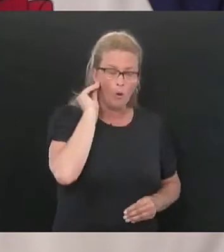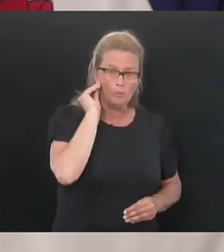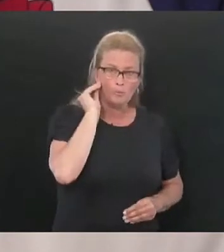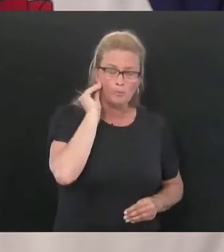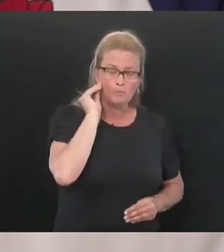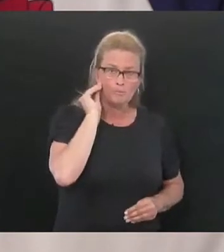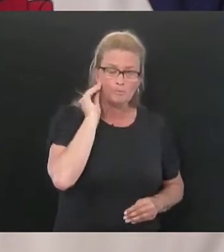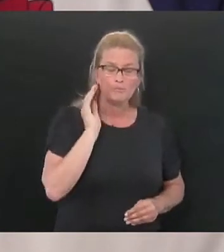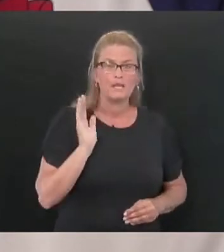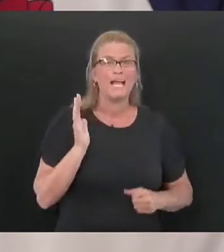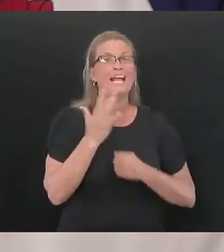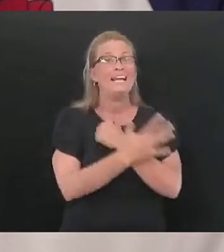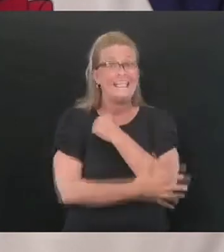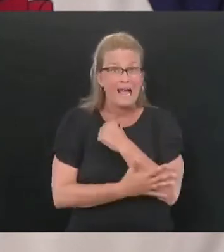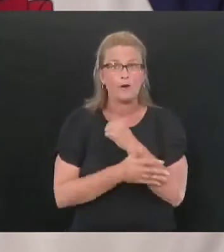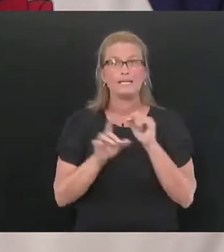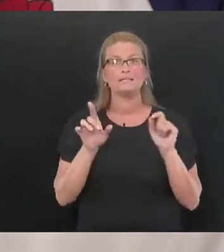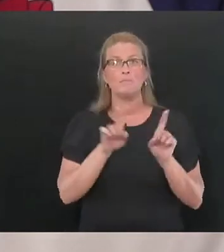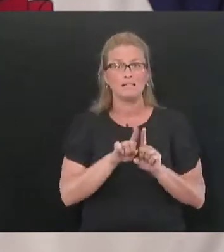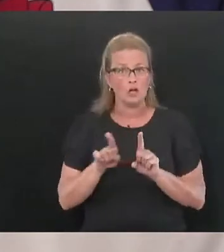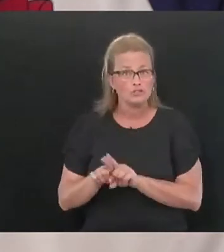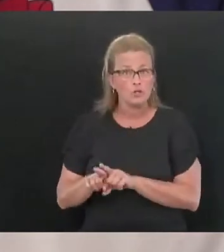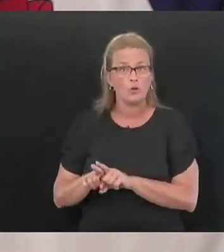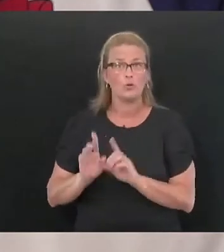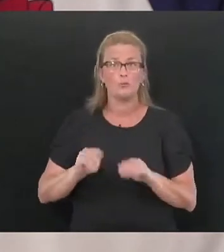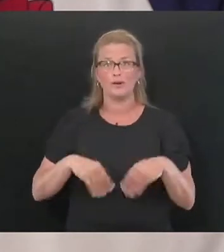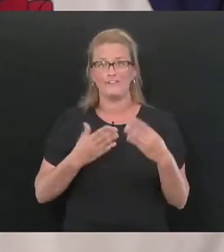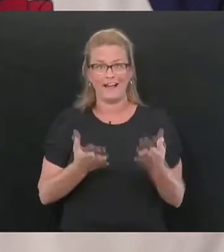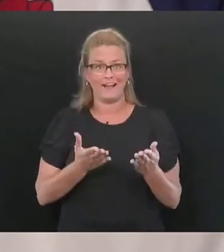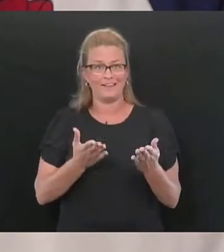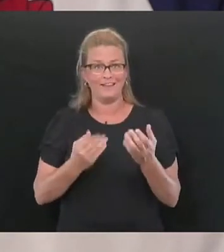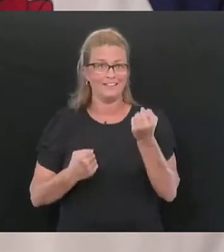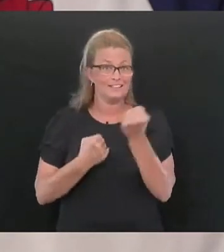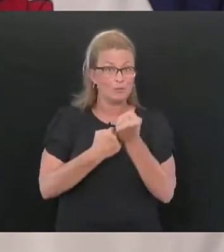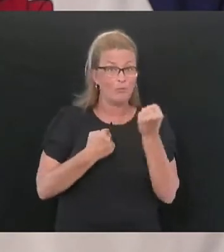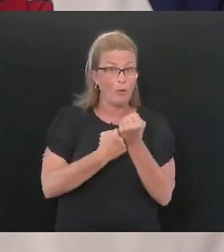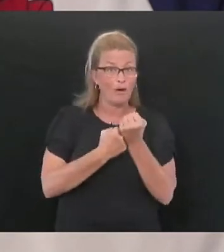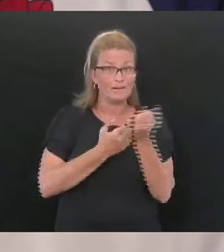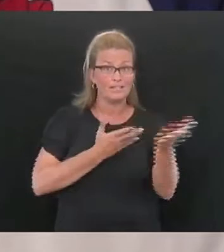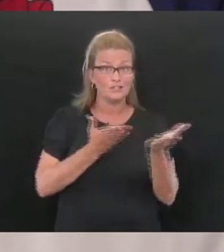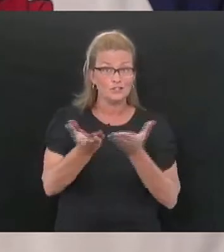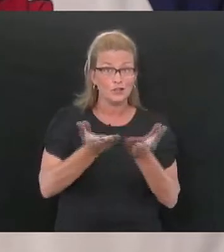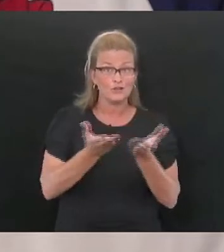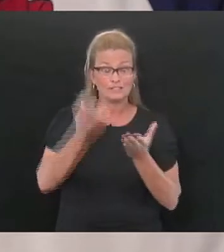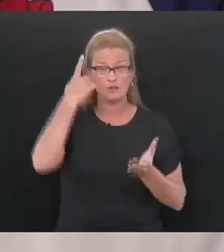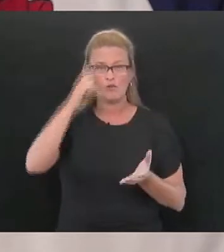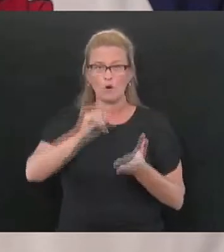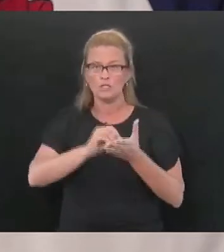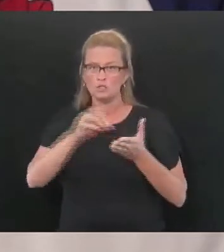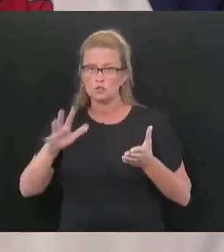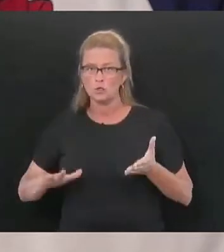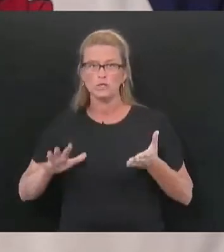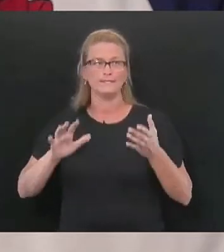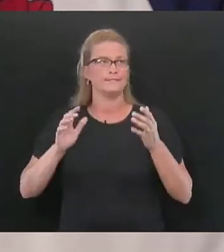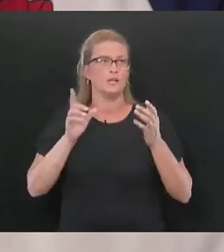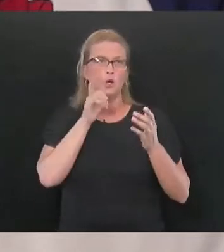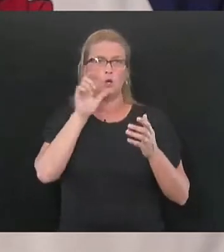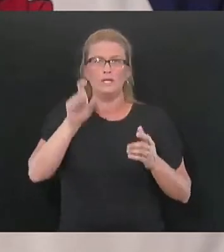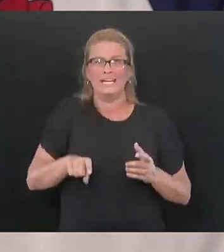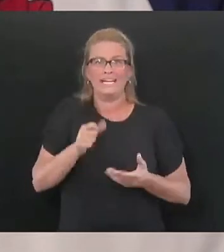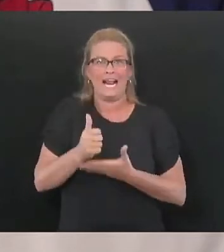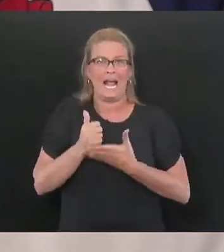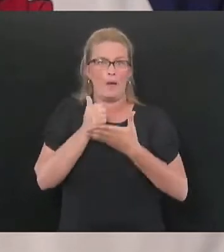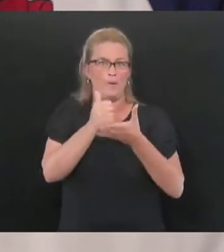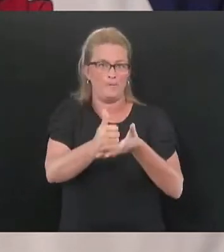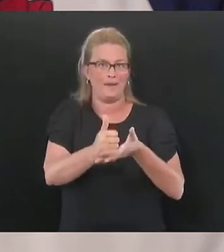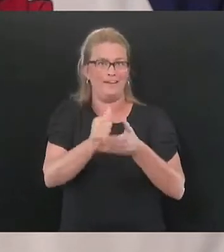know, counties must also continue to provide support services for students so that students that need help